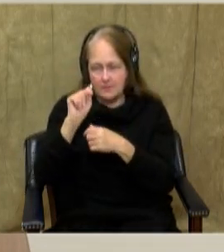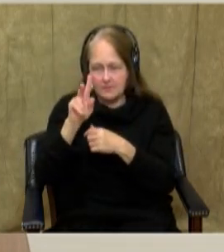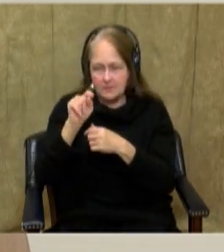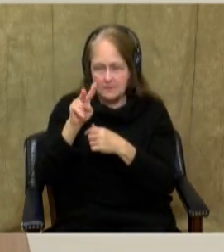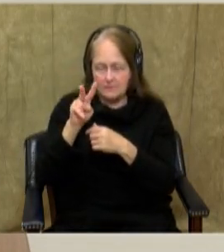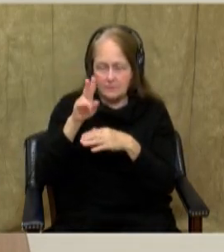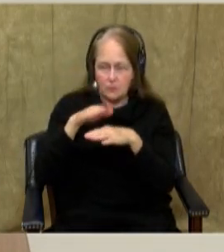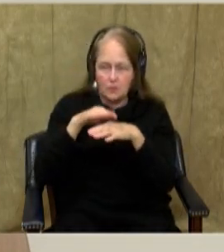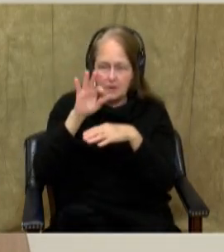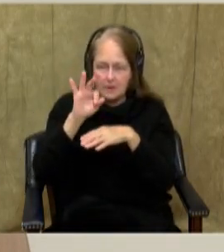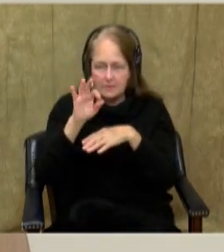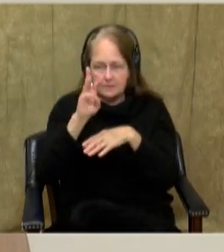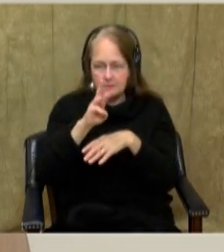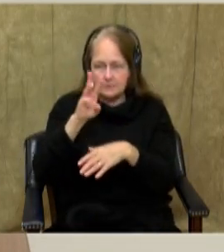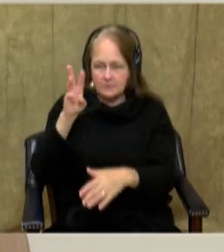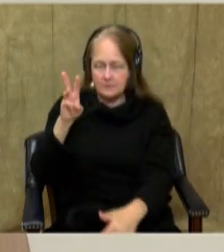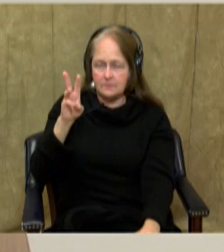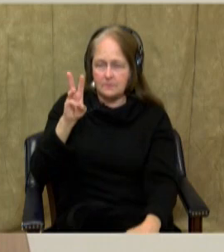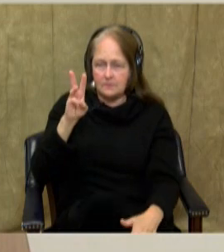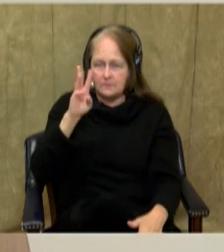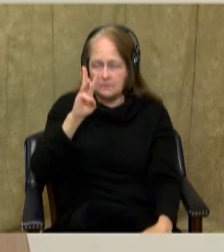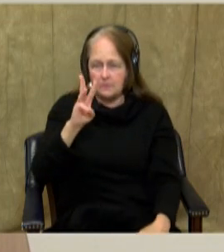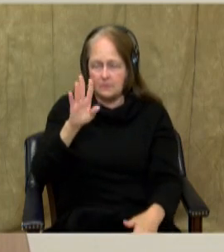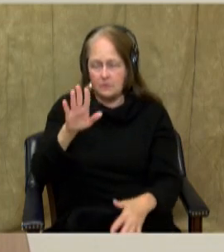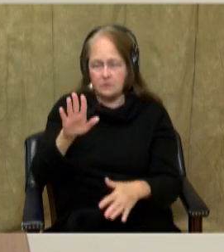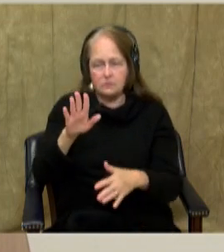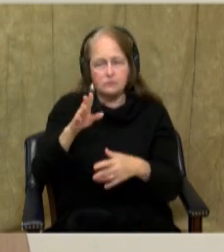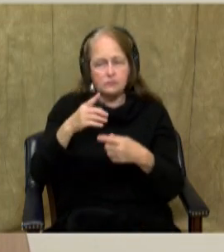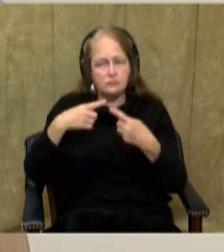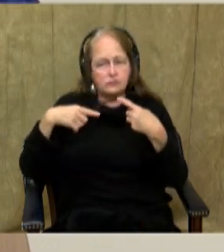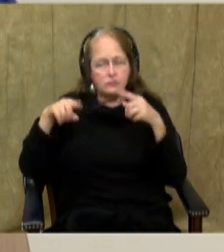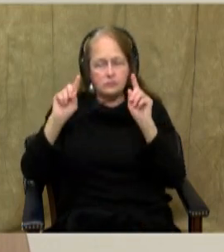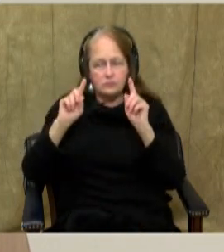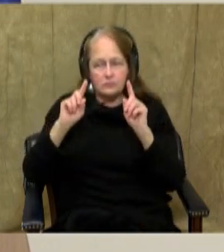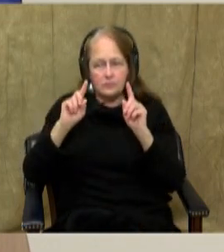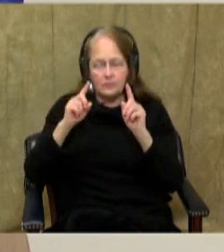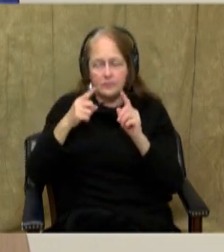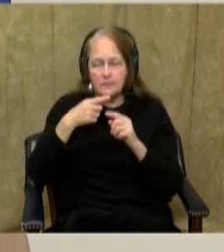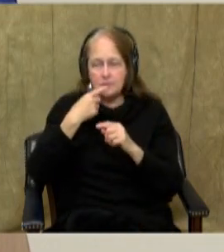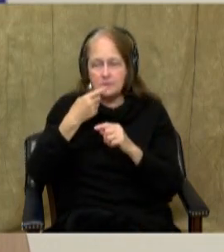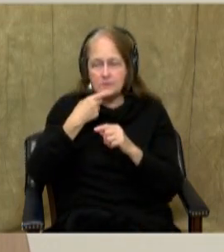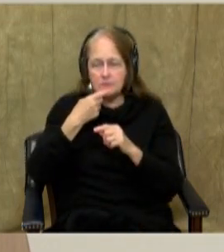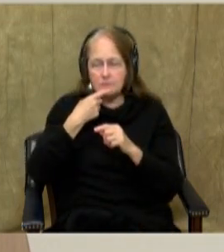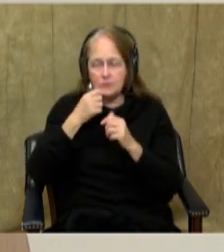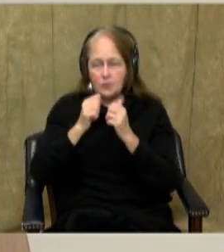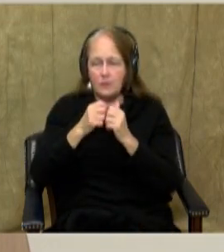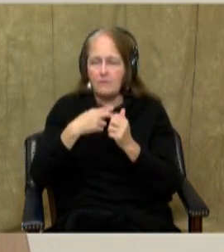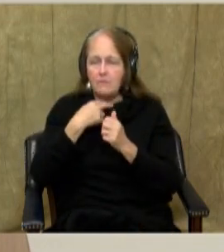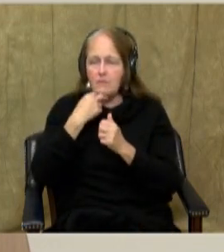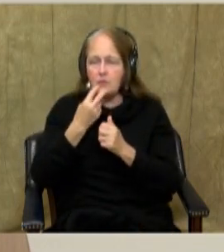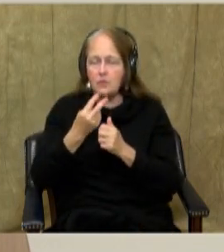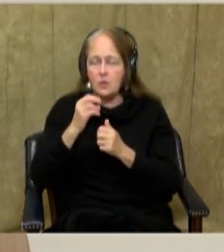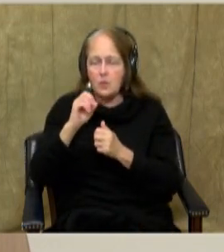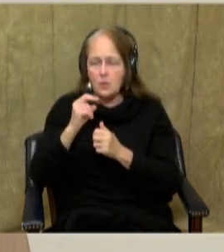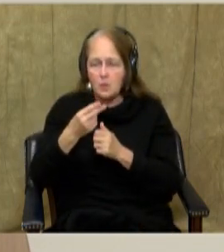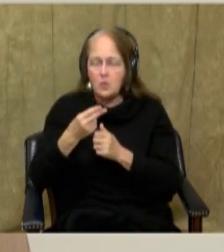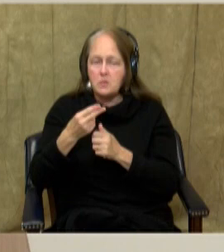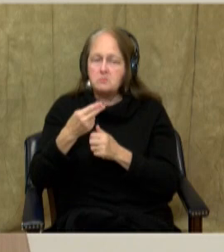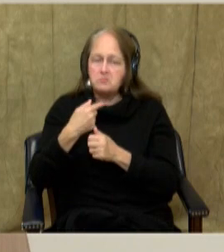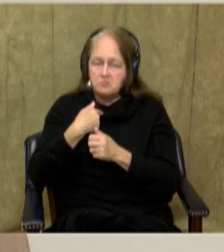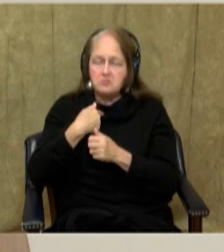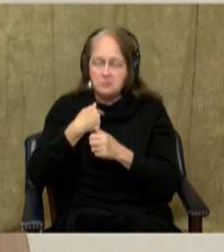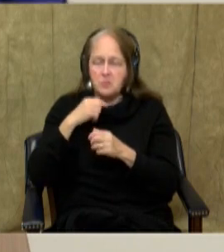of war in 1966. And his claim to fame was, he said with his voice, oh, they're treating